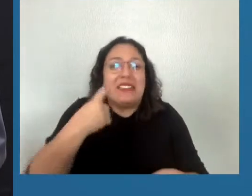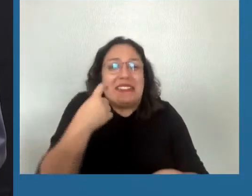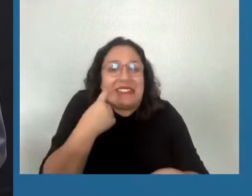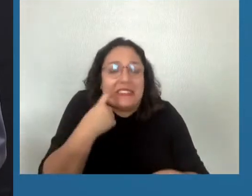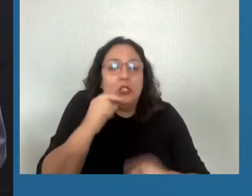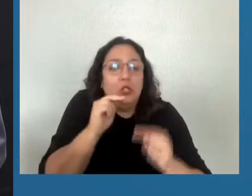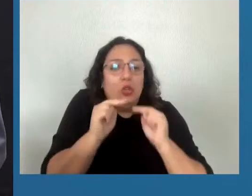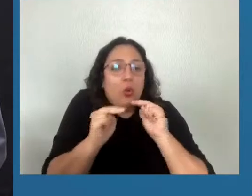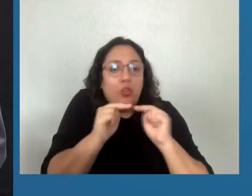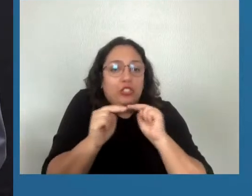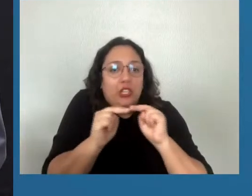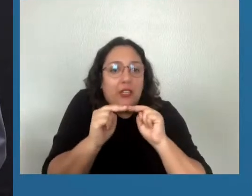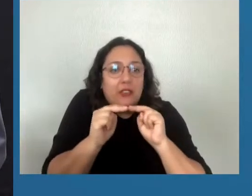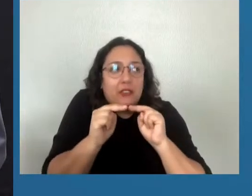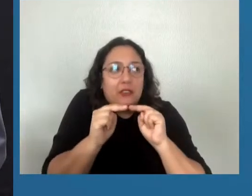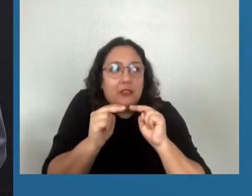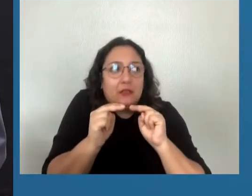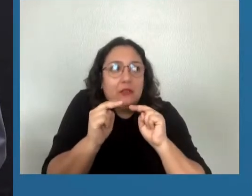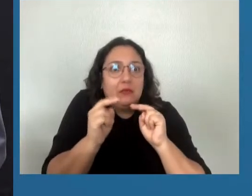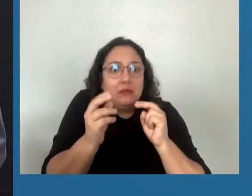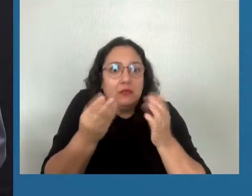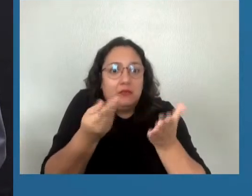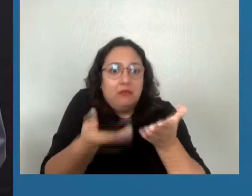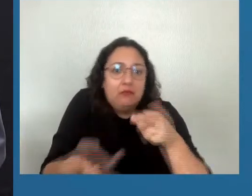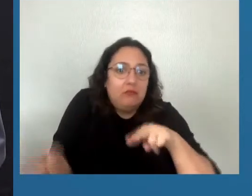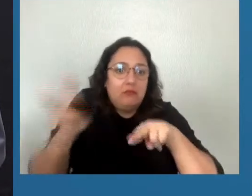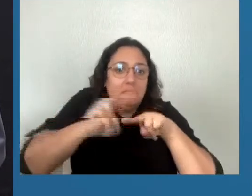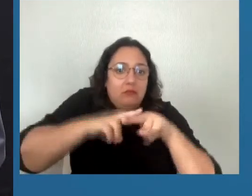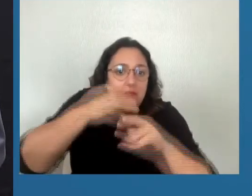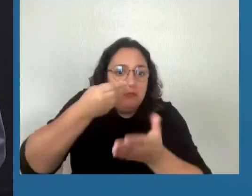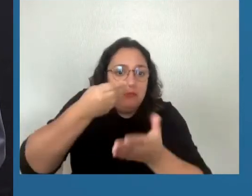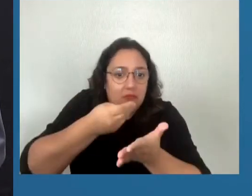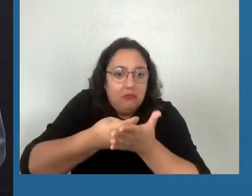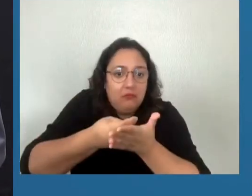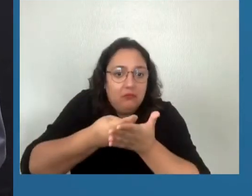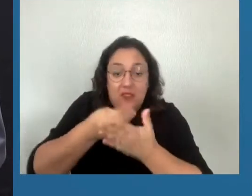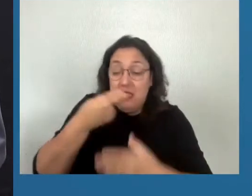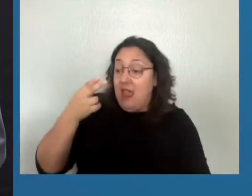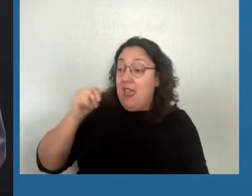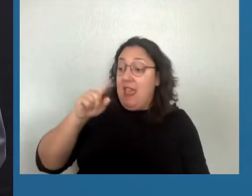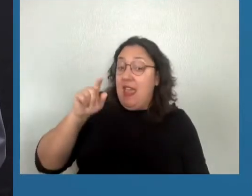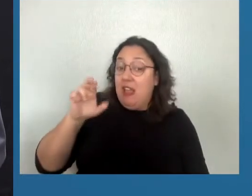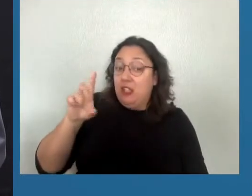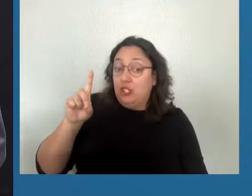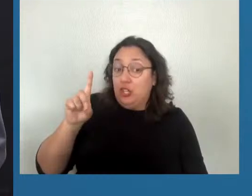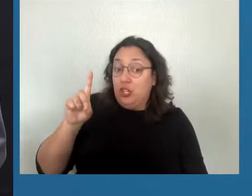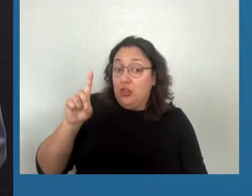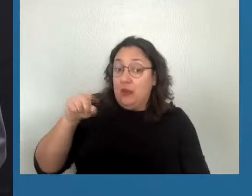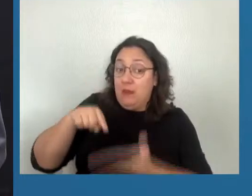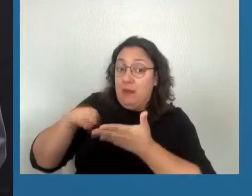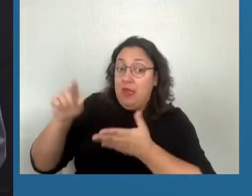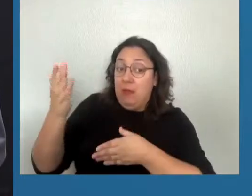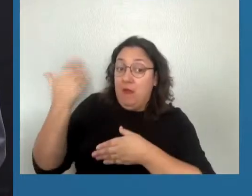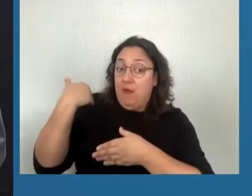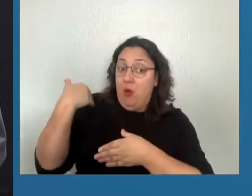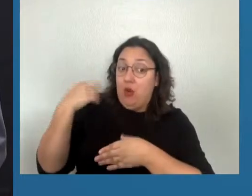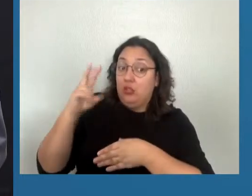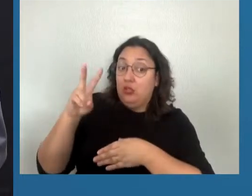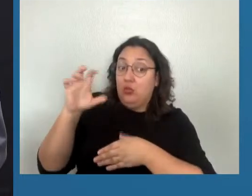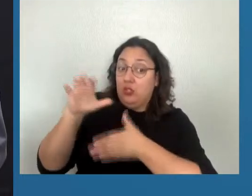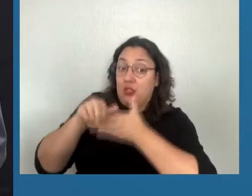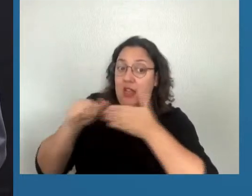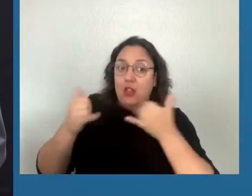package less than a year ago. I mean, we went from hazard pay being $200 to $1,000. New recruits